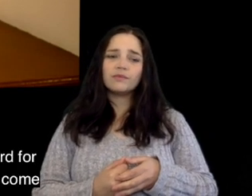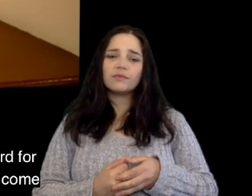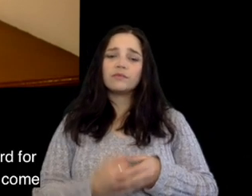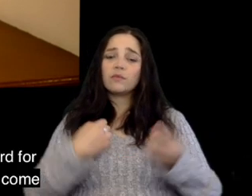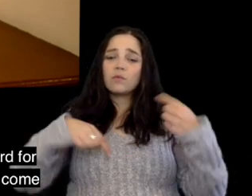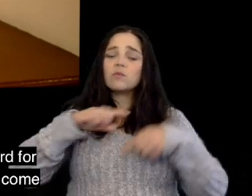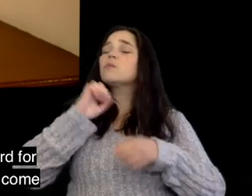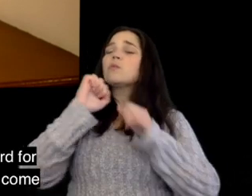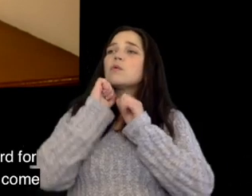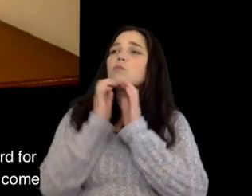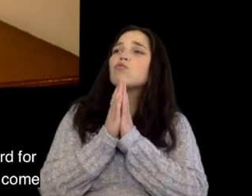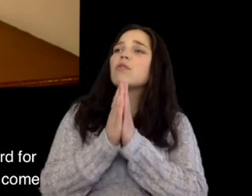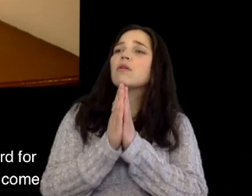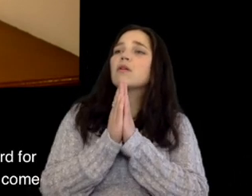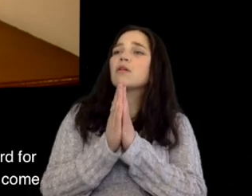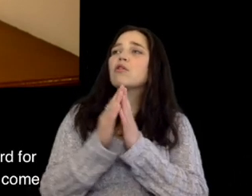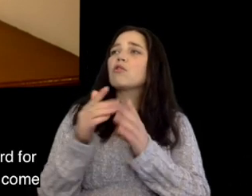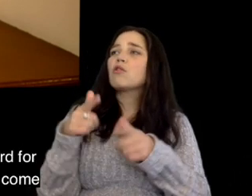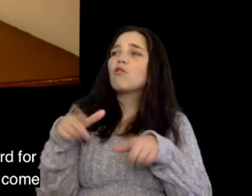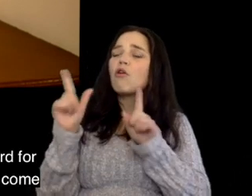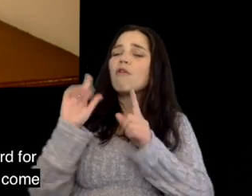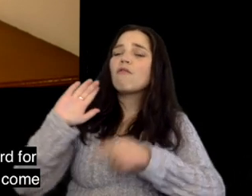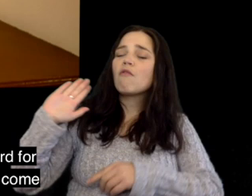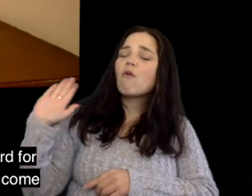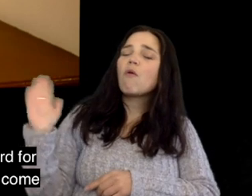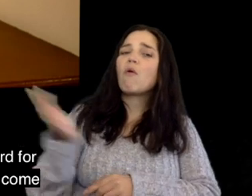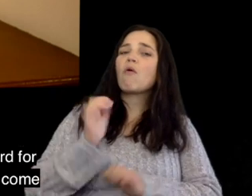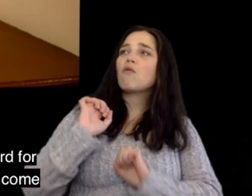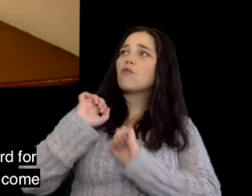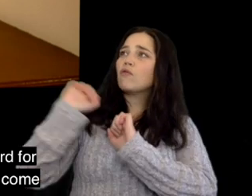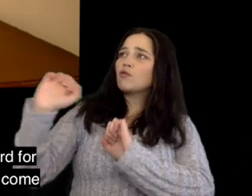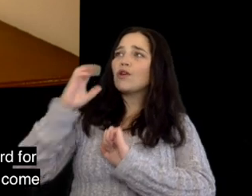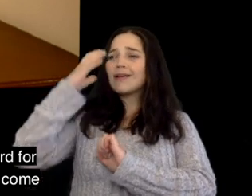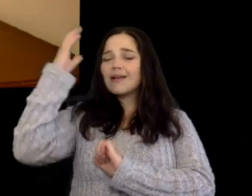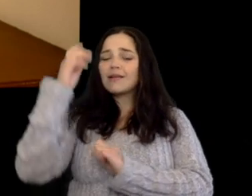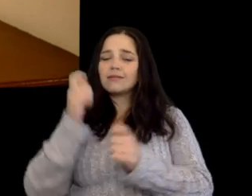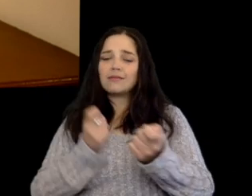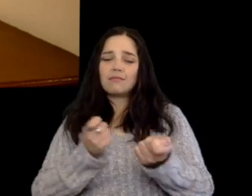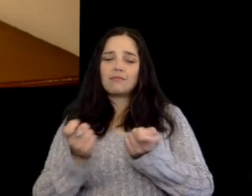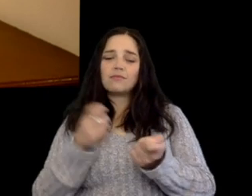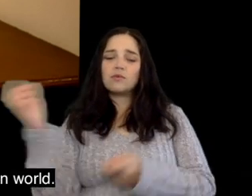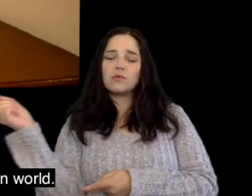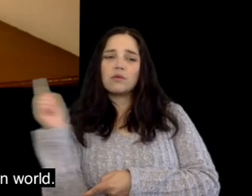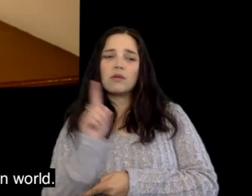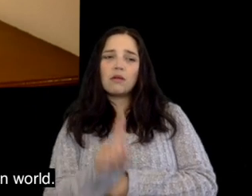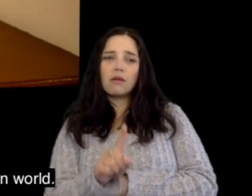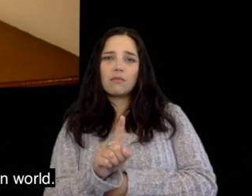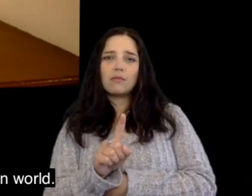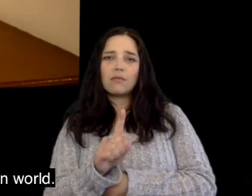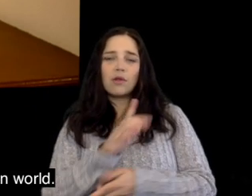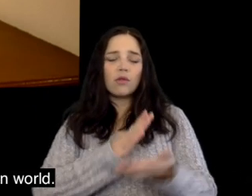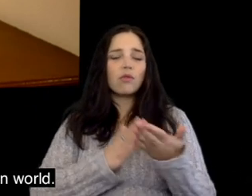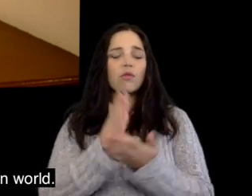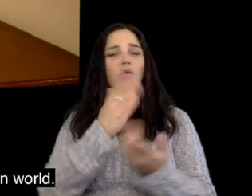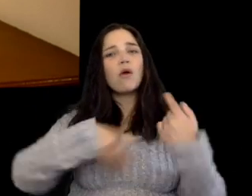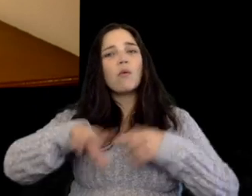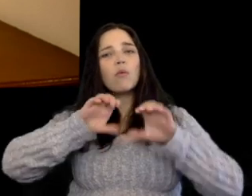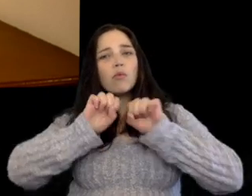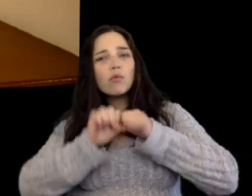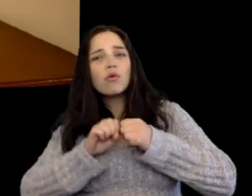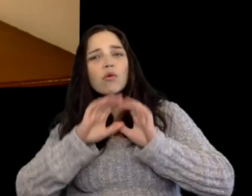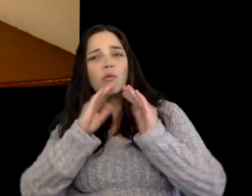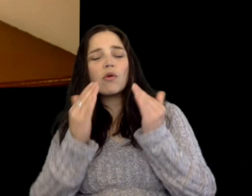We pledge to pray, Lord, for all of your kingdom to come in the midst of our broken